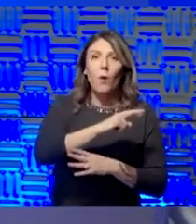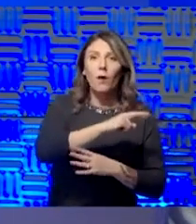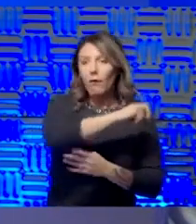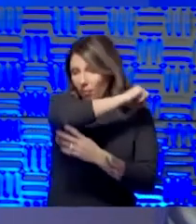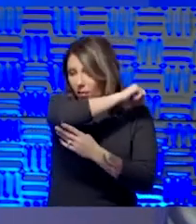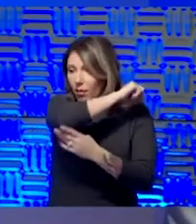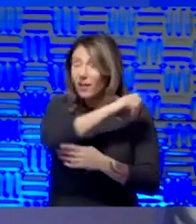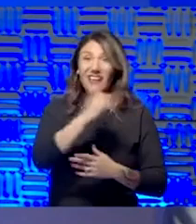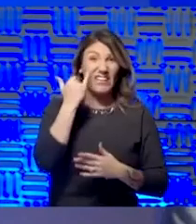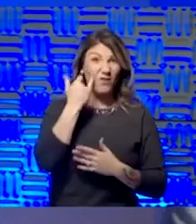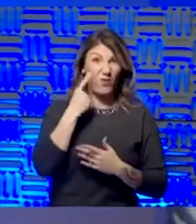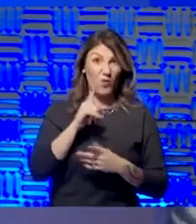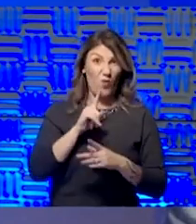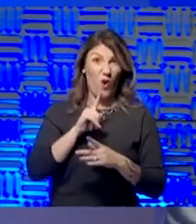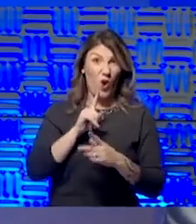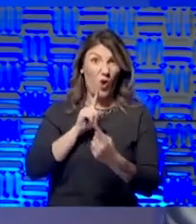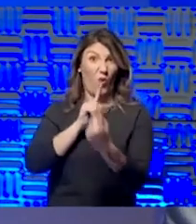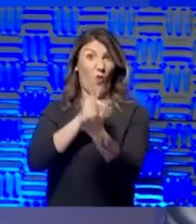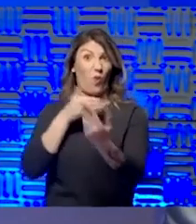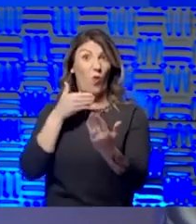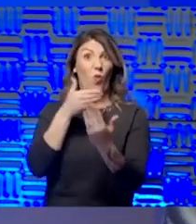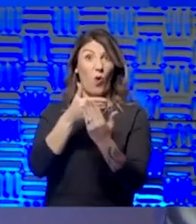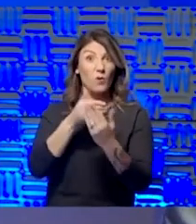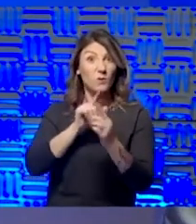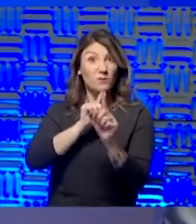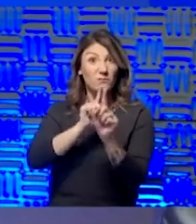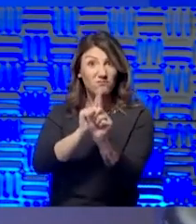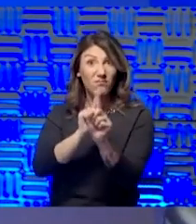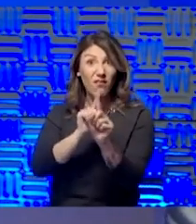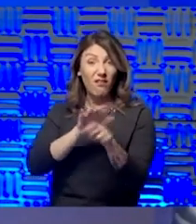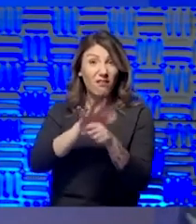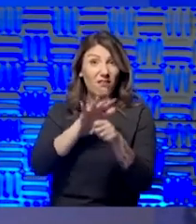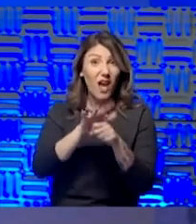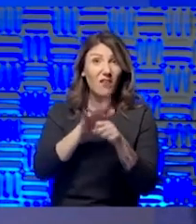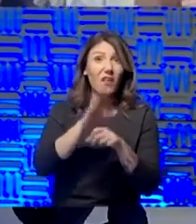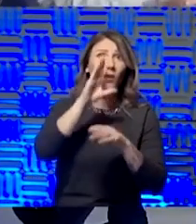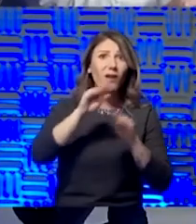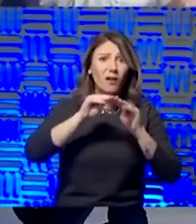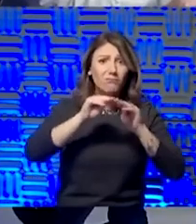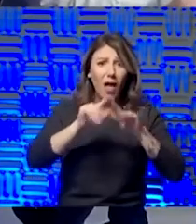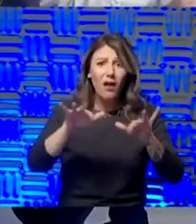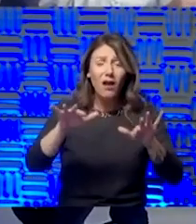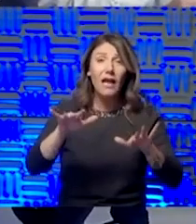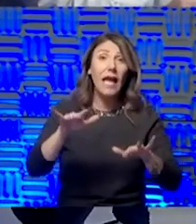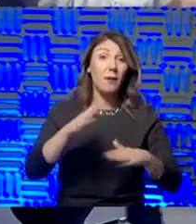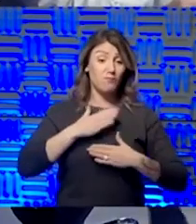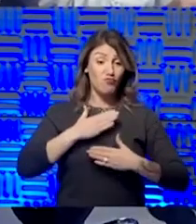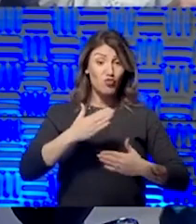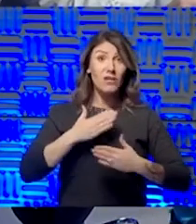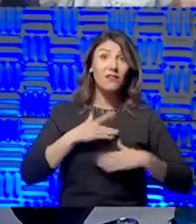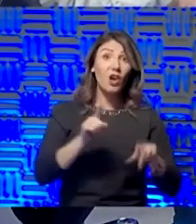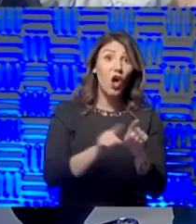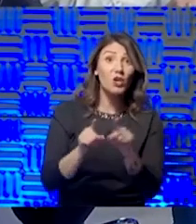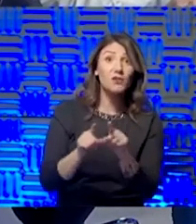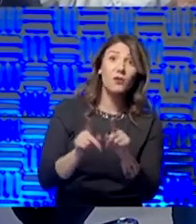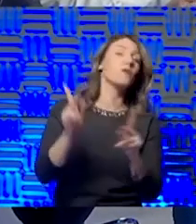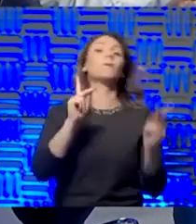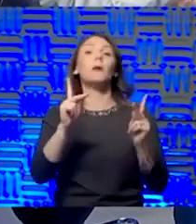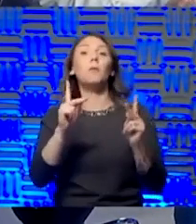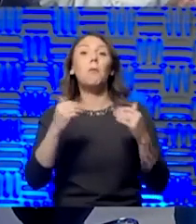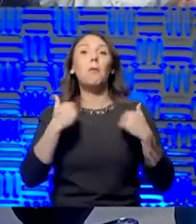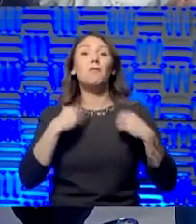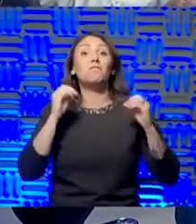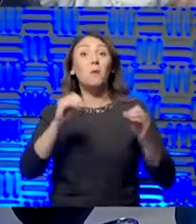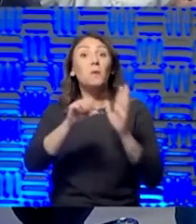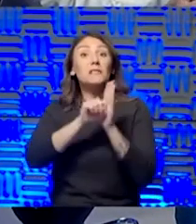enough to that many people, it's probably going to land on some of those people. And you may just not even breathing may do it. And remember that people are asymptomatic for anywhere